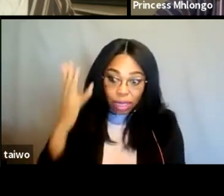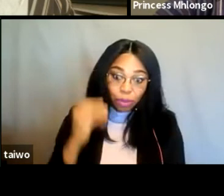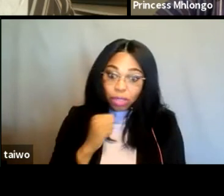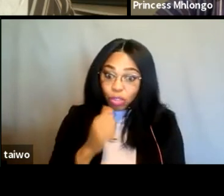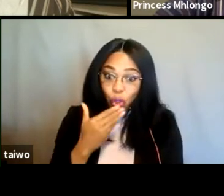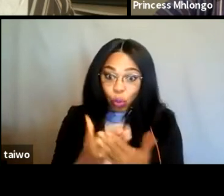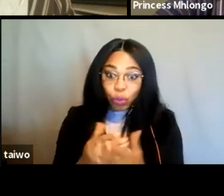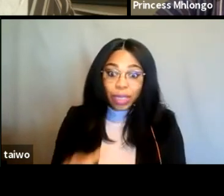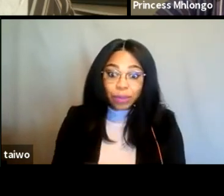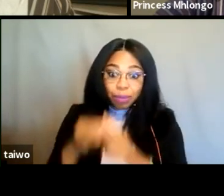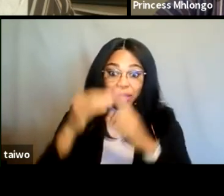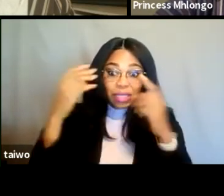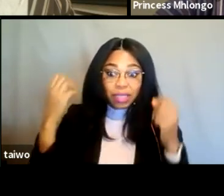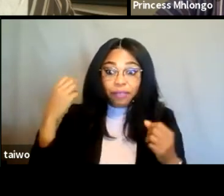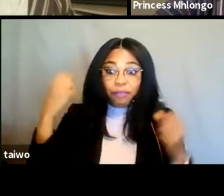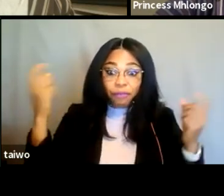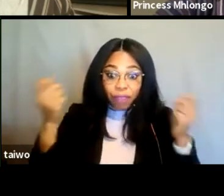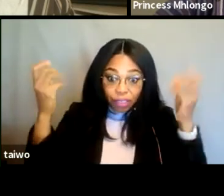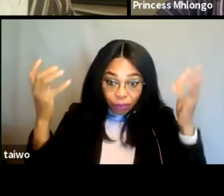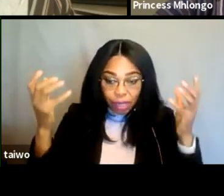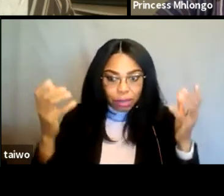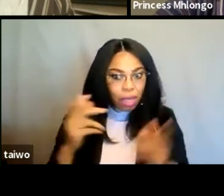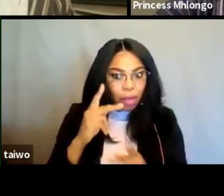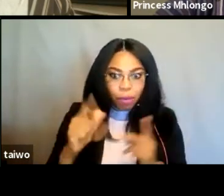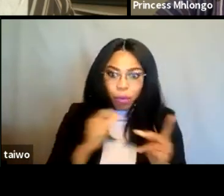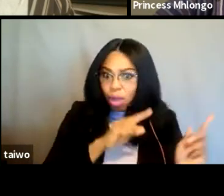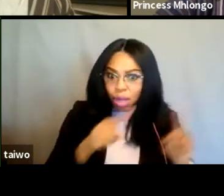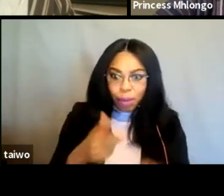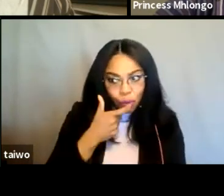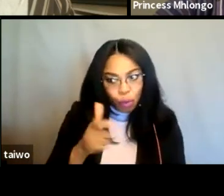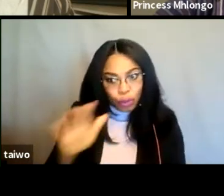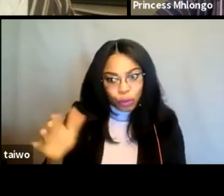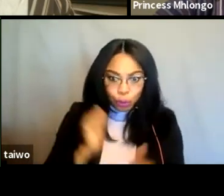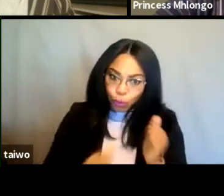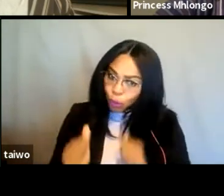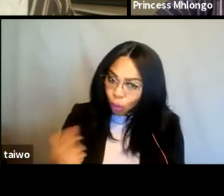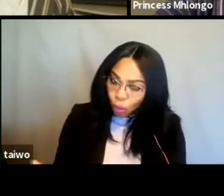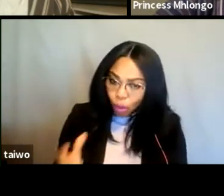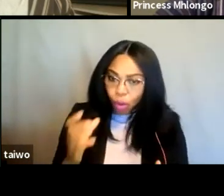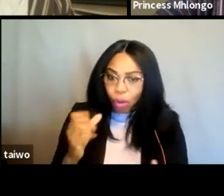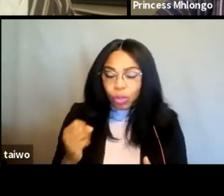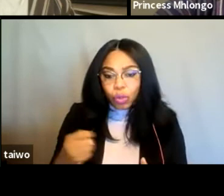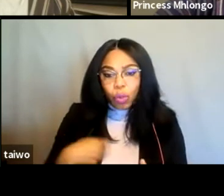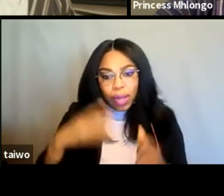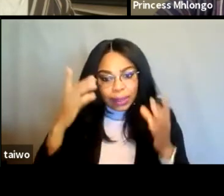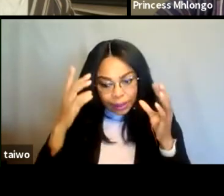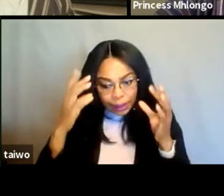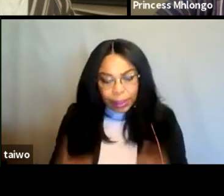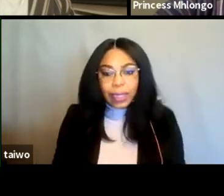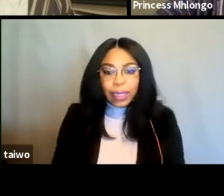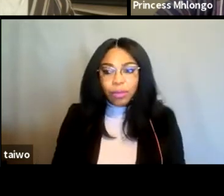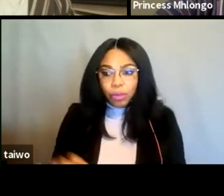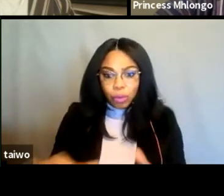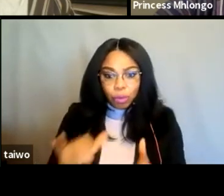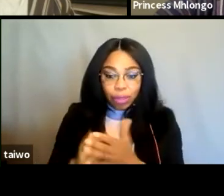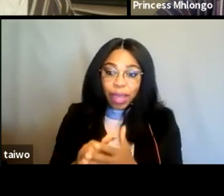in festivals, nobody will come to see your shows, and you need to make money. You know, so I decided to do that. And